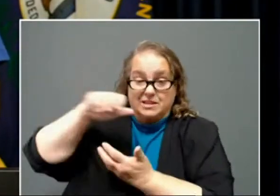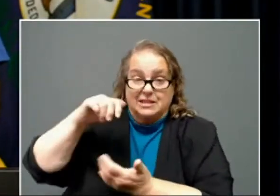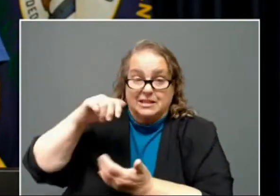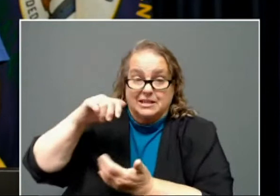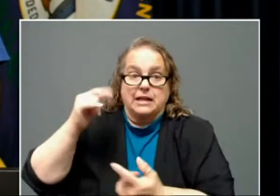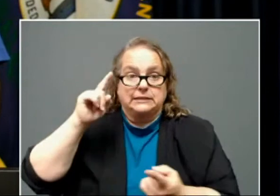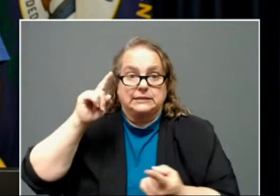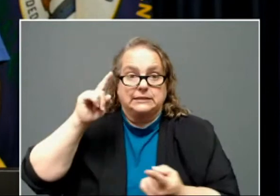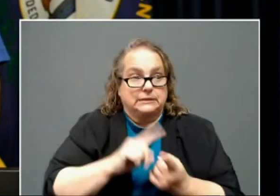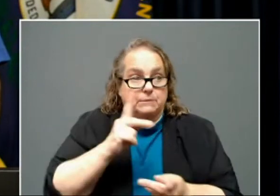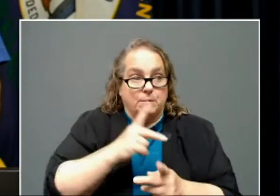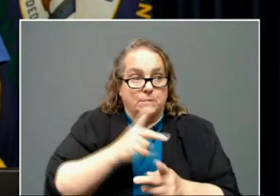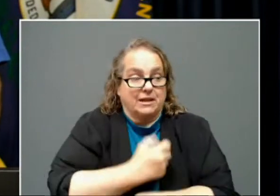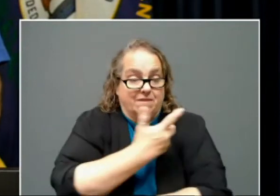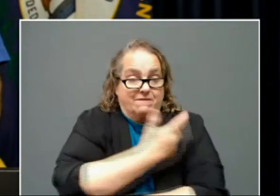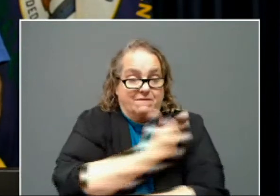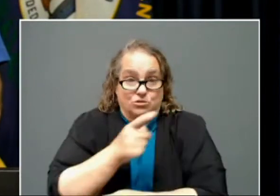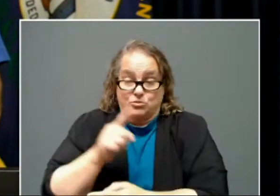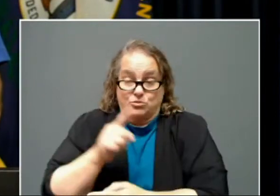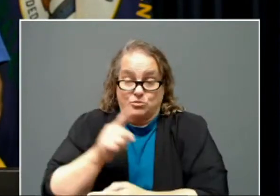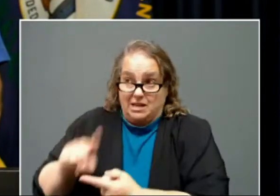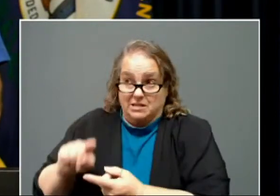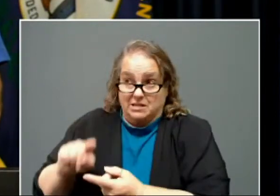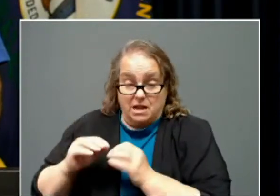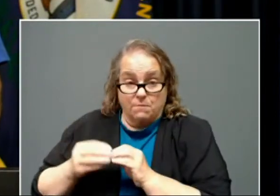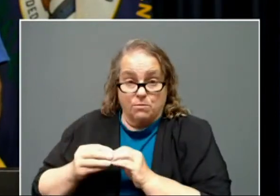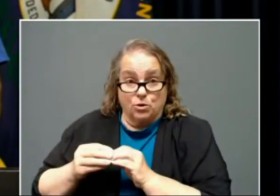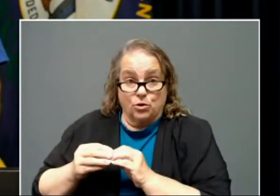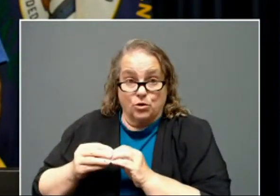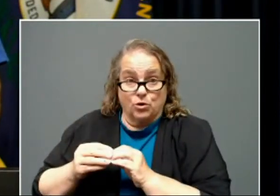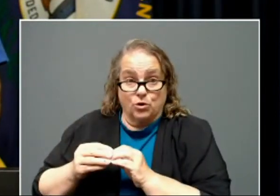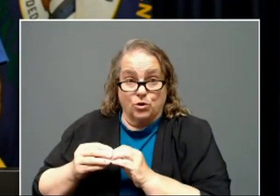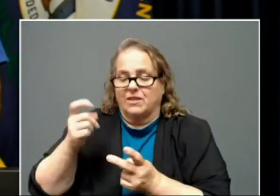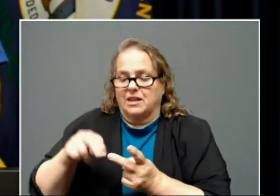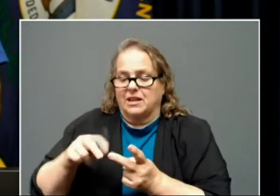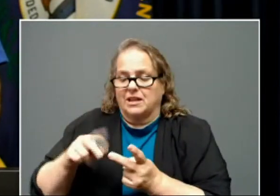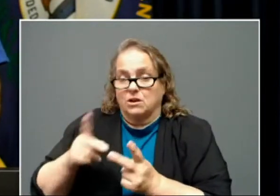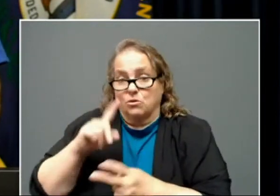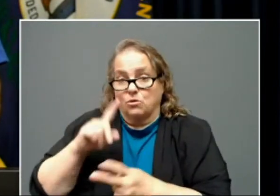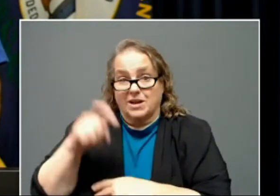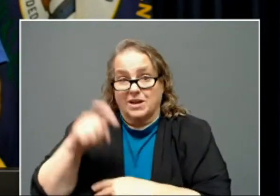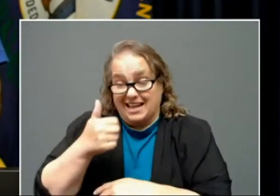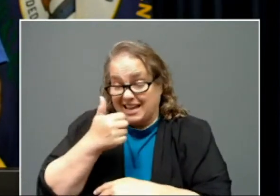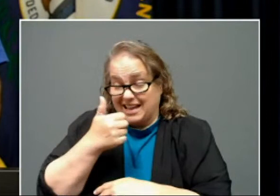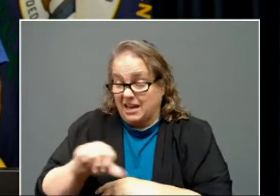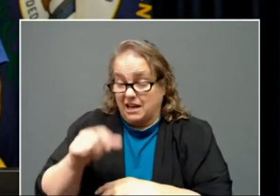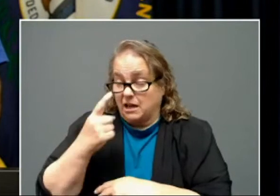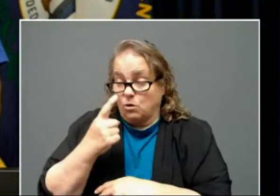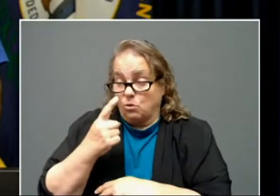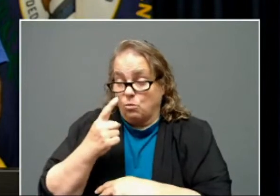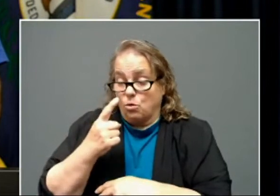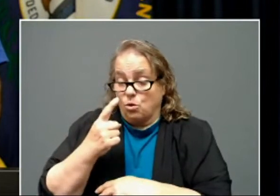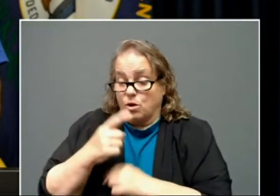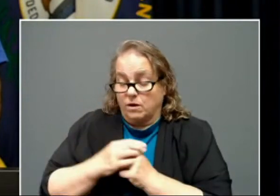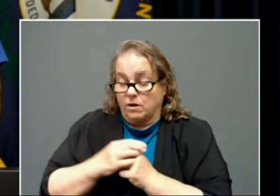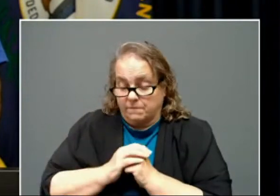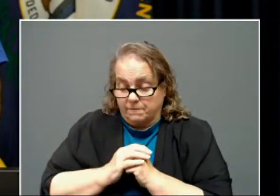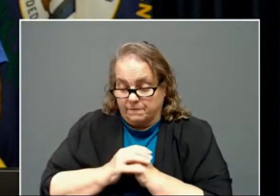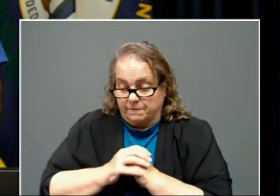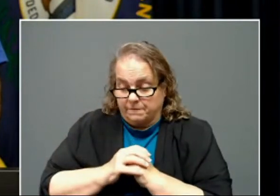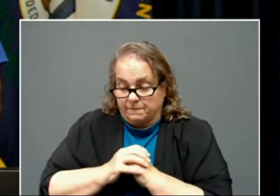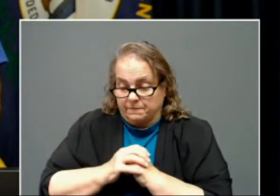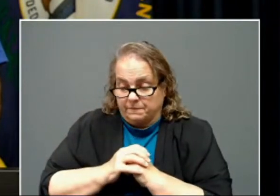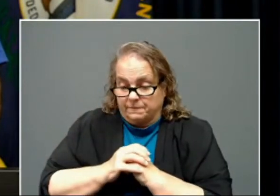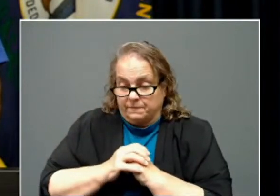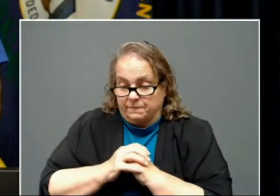vaccinated? And then that prompted a second question: is anyone as Kentuckians